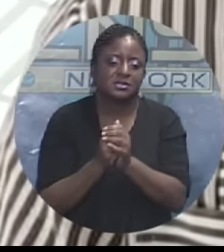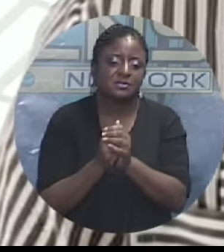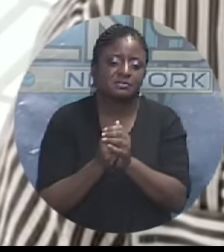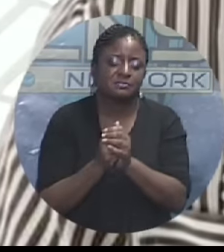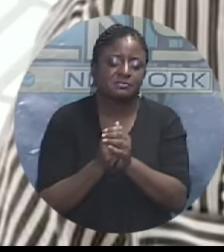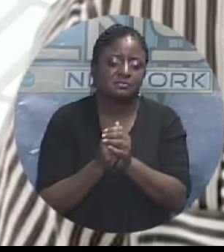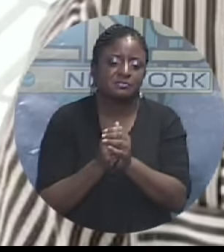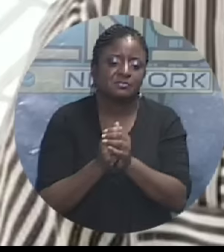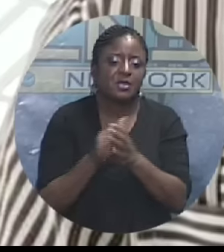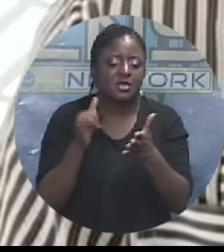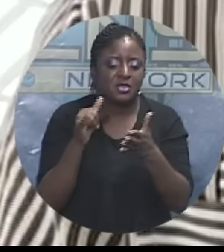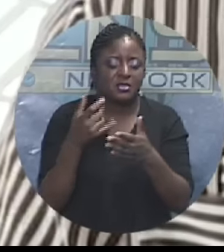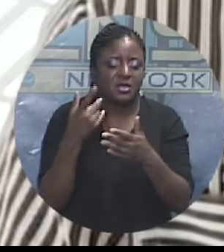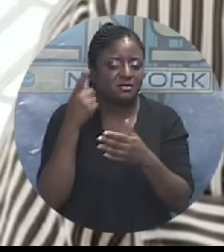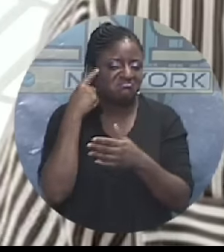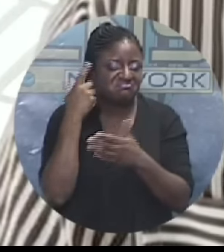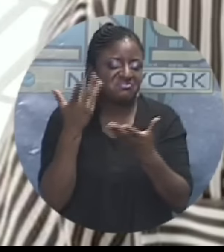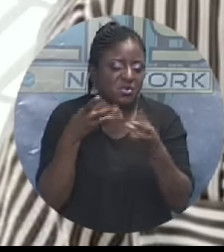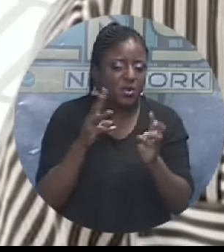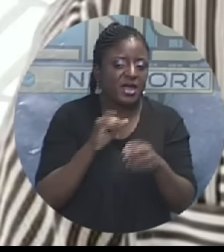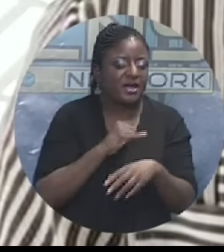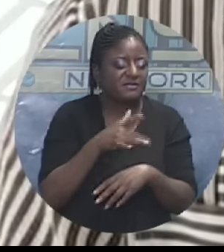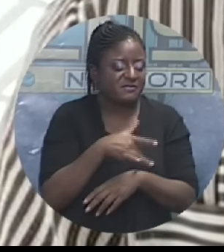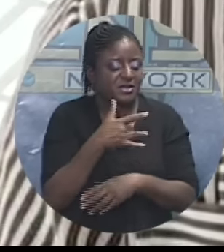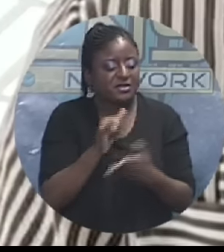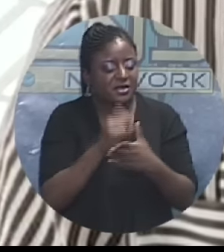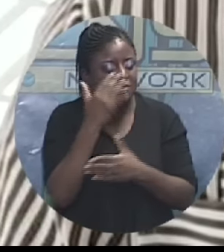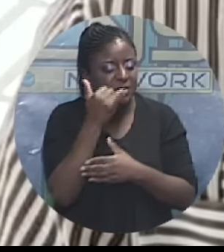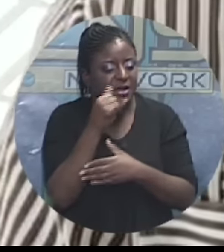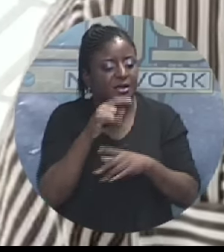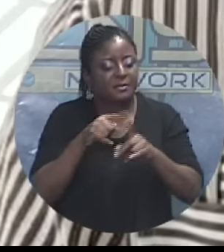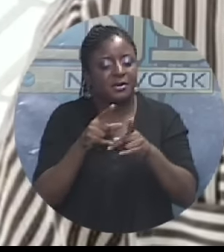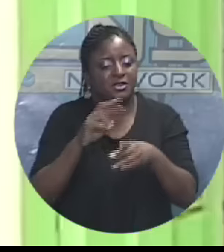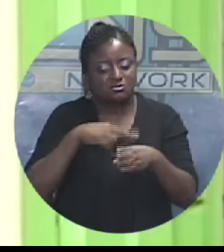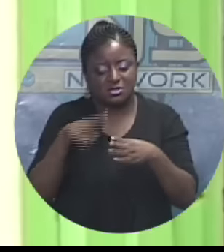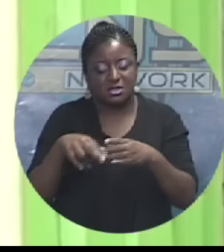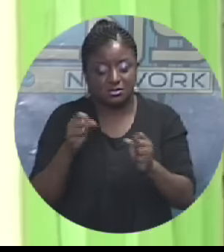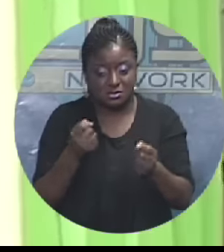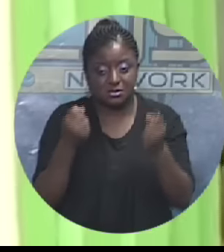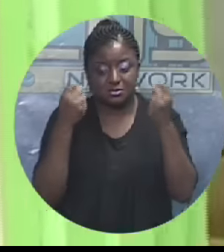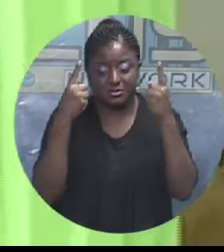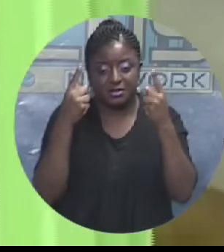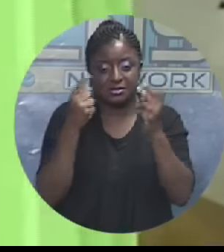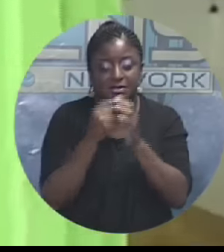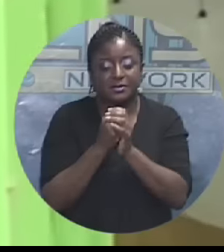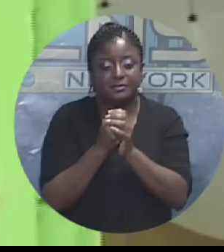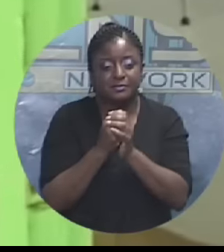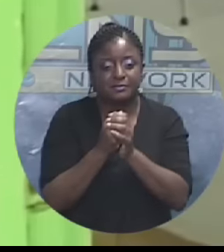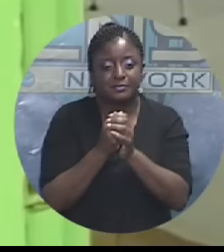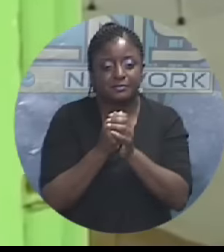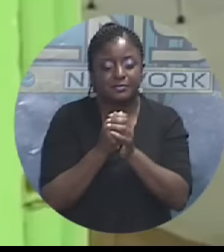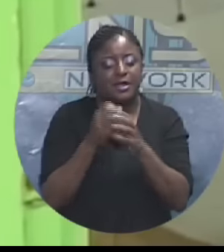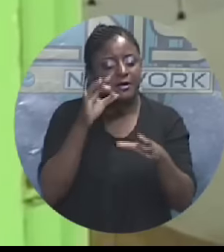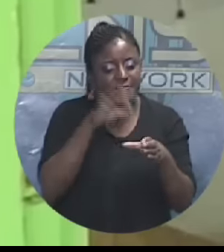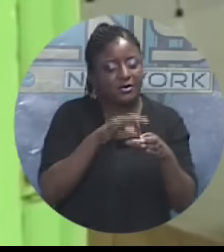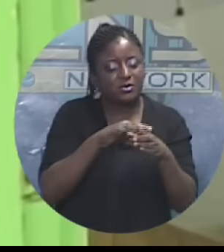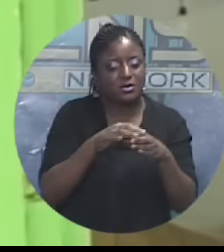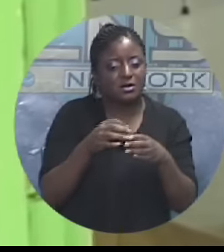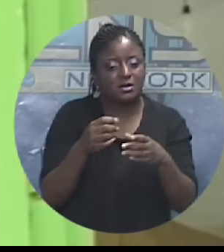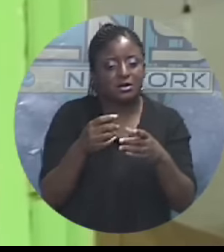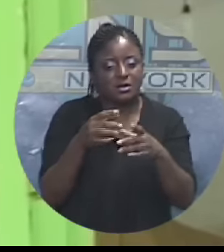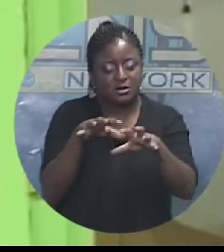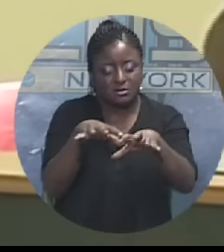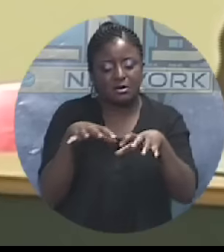But the results were shocking, actually. Moss says voter turnout was low, with a little more